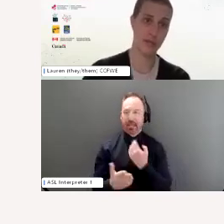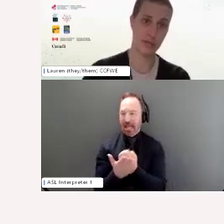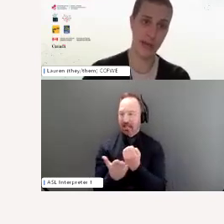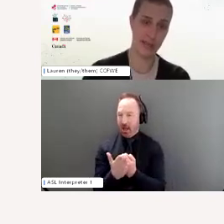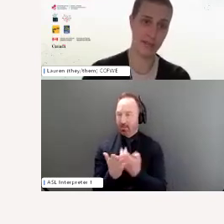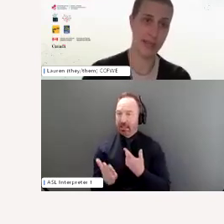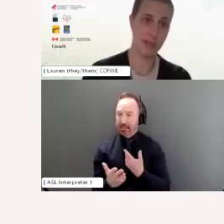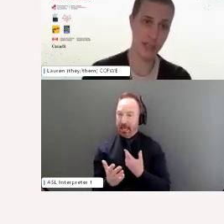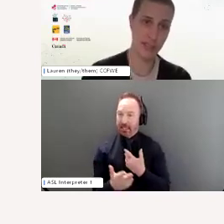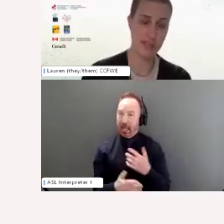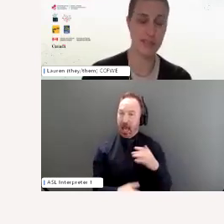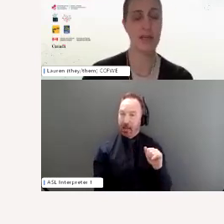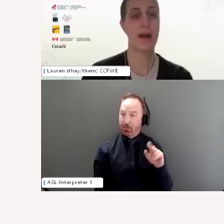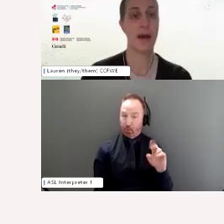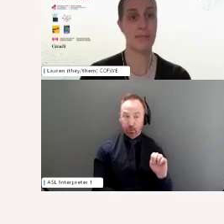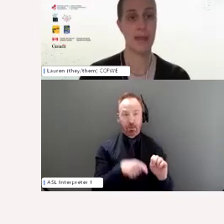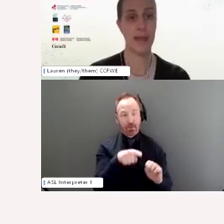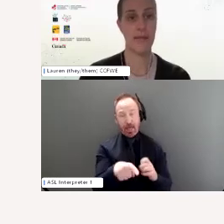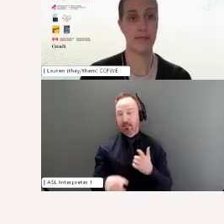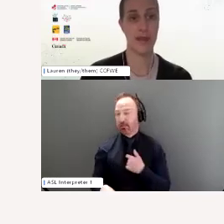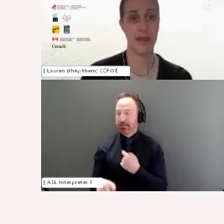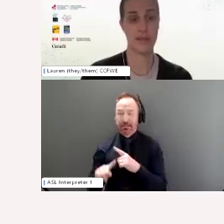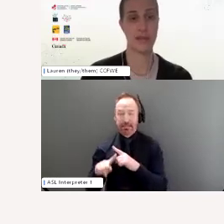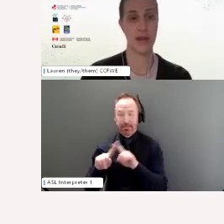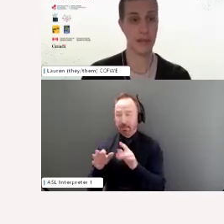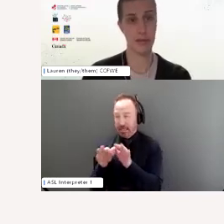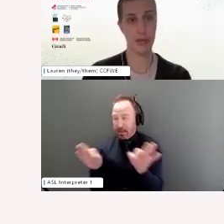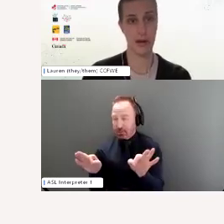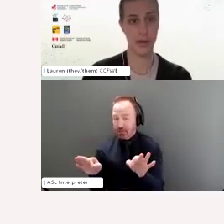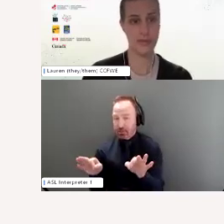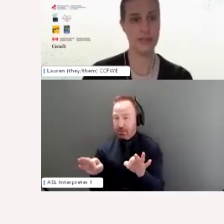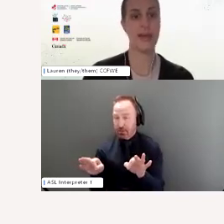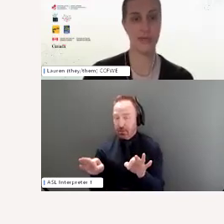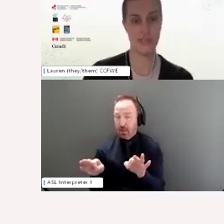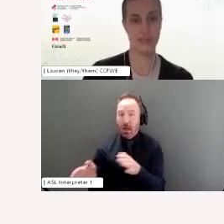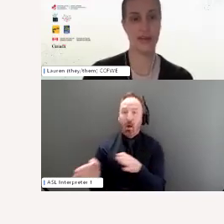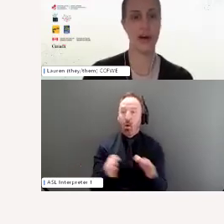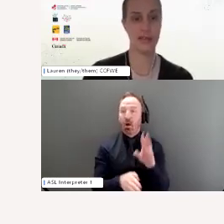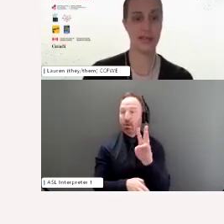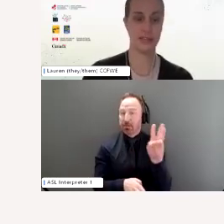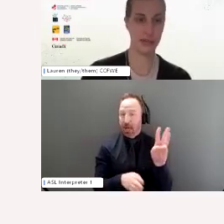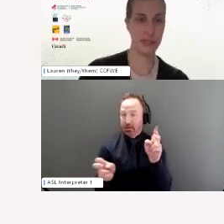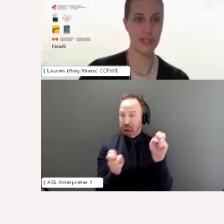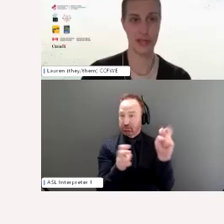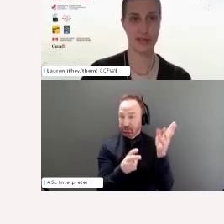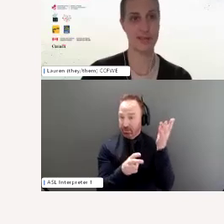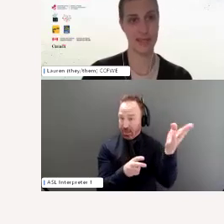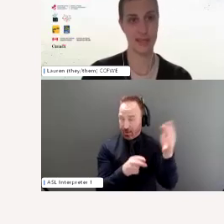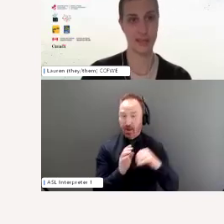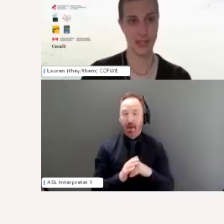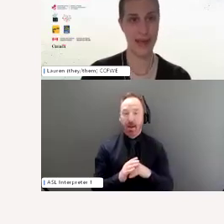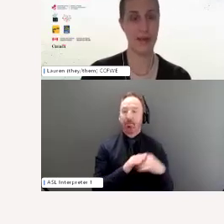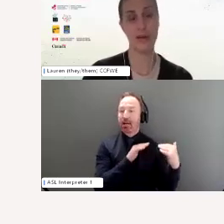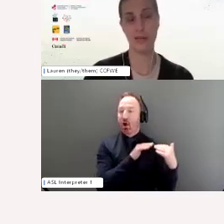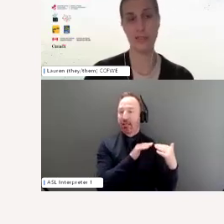available in a variety of languages and available on our website, which my colleague is going to be sharing the link